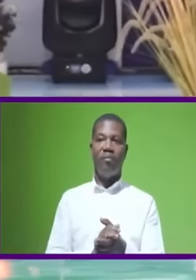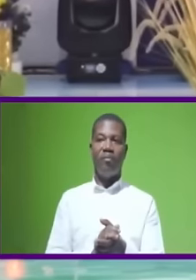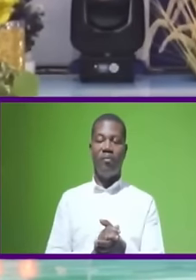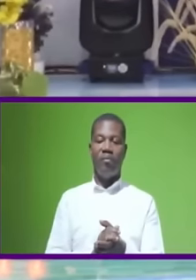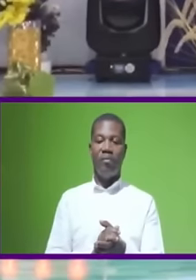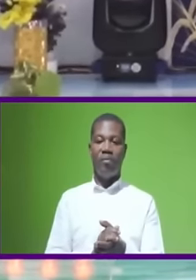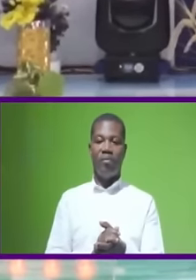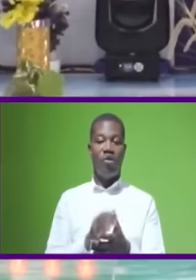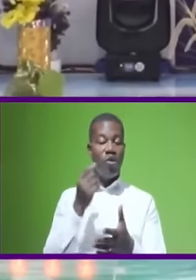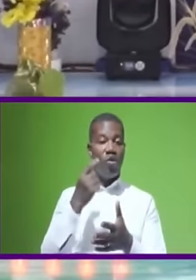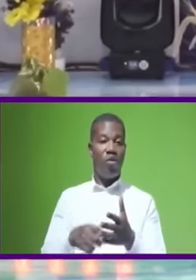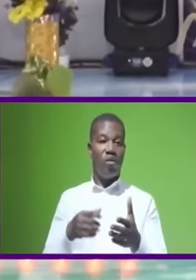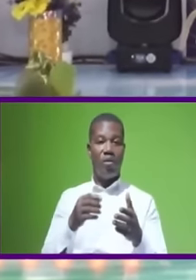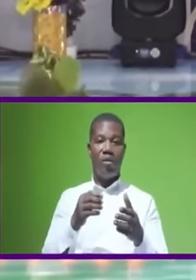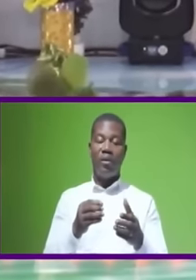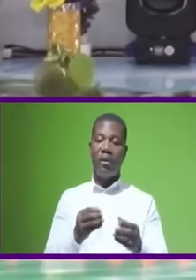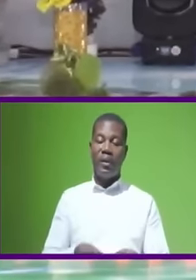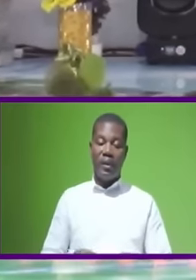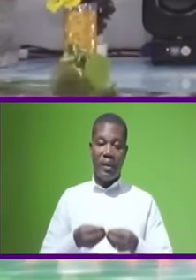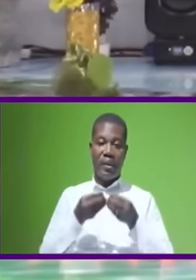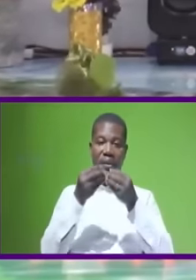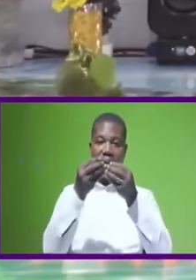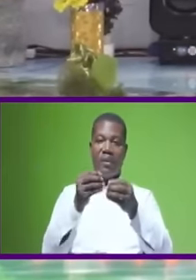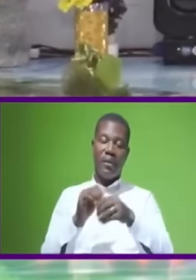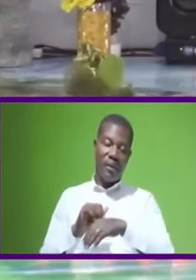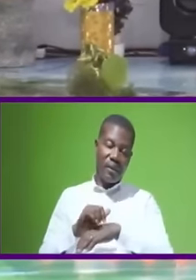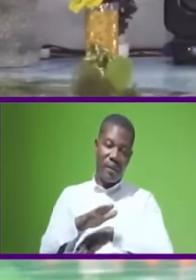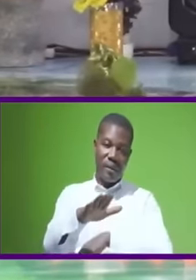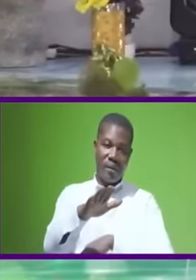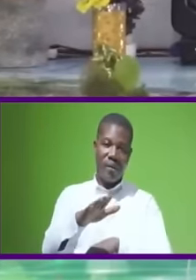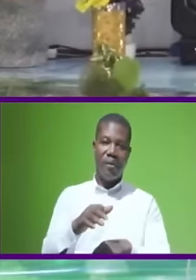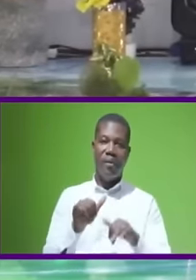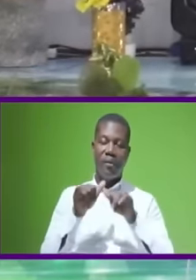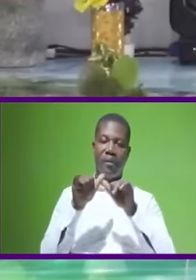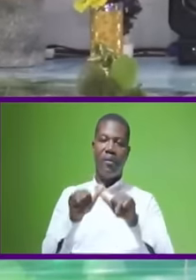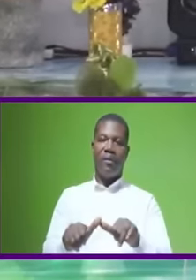The idea sumamine ebetenas as is the next